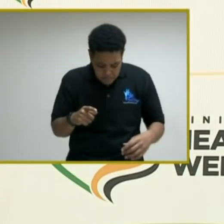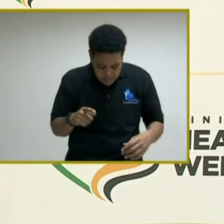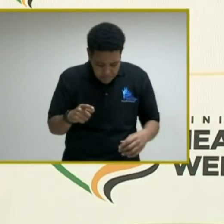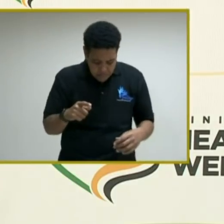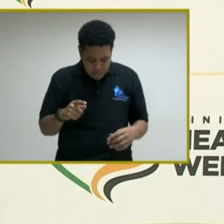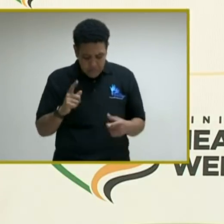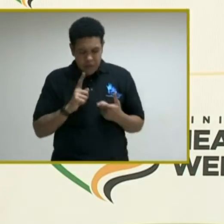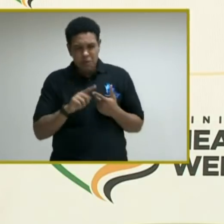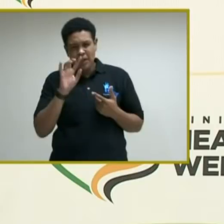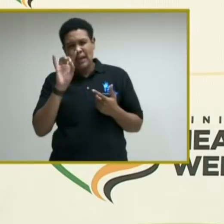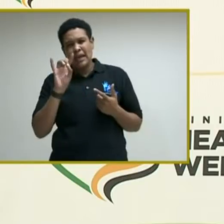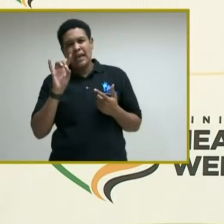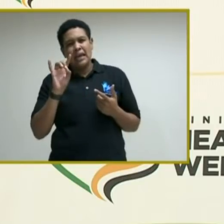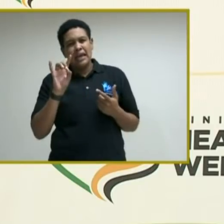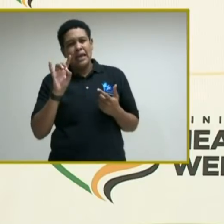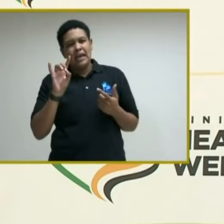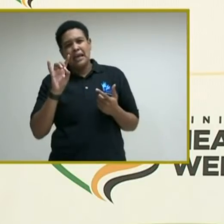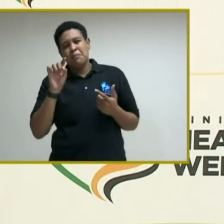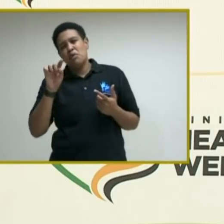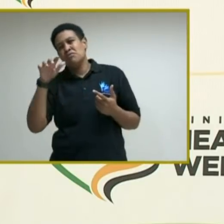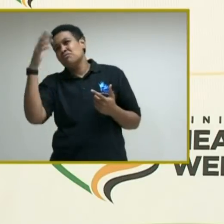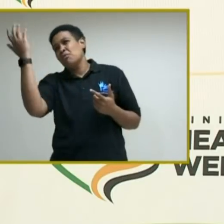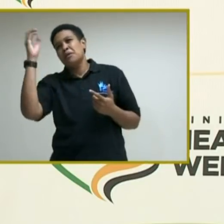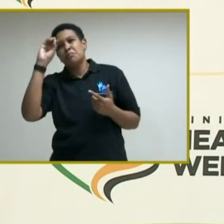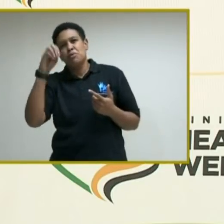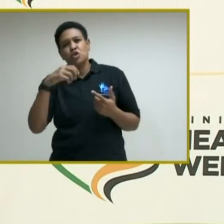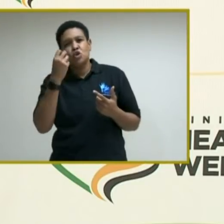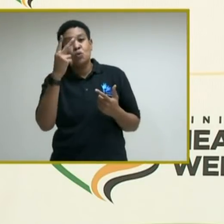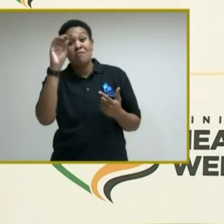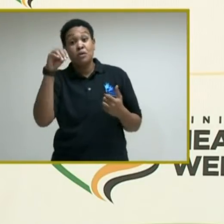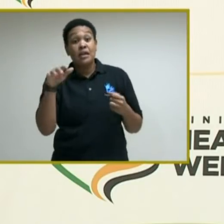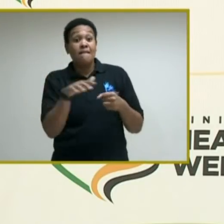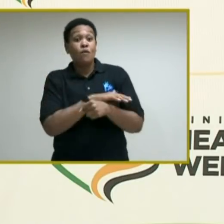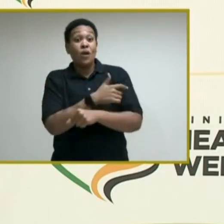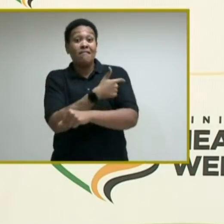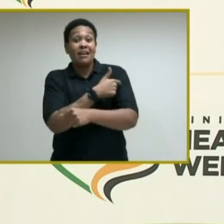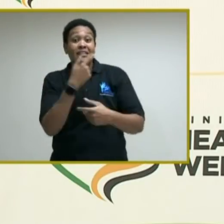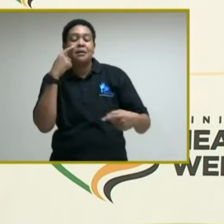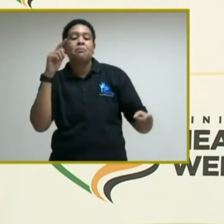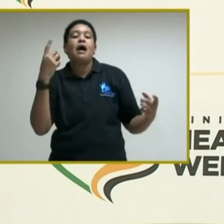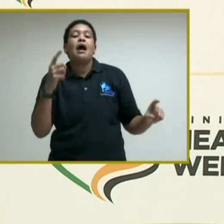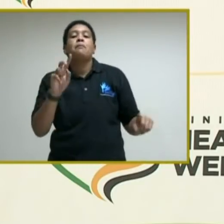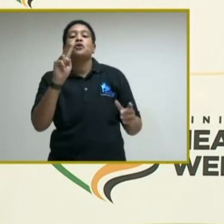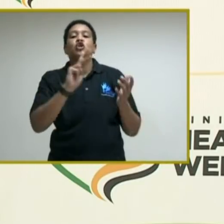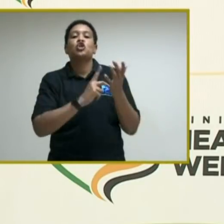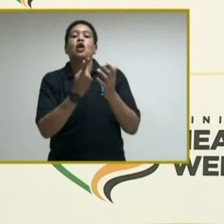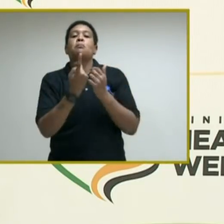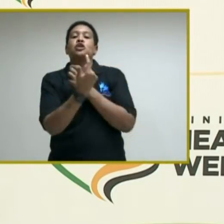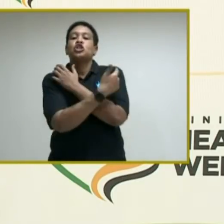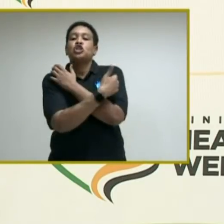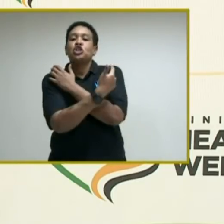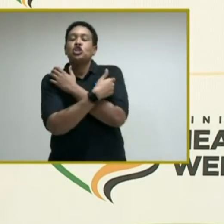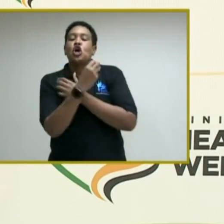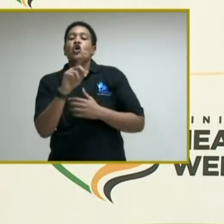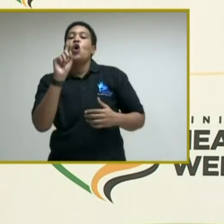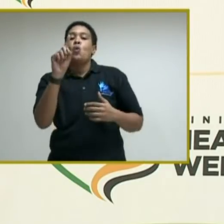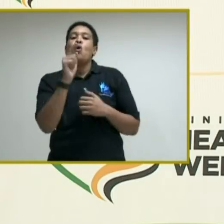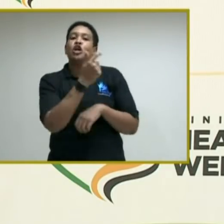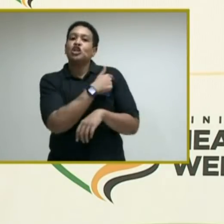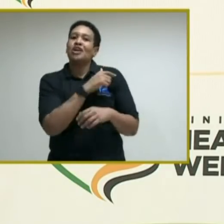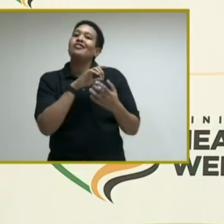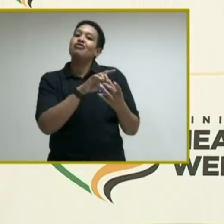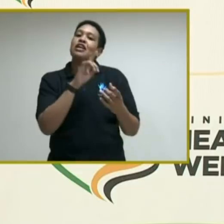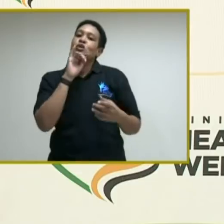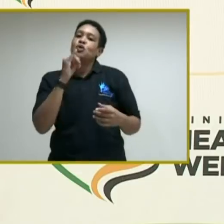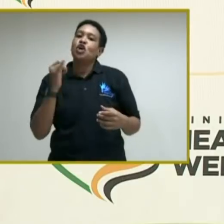and 8-odd%, 12% fully vaccinated, double dose, or the single in terms of Johnson &